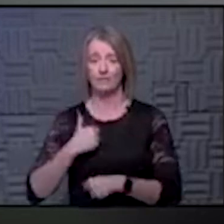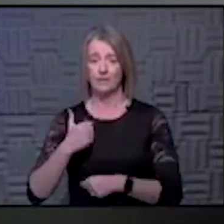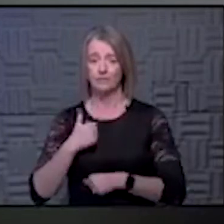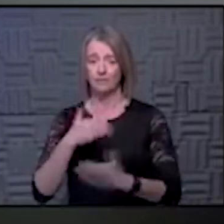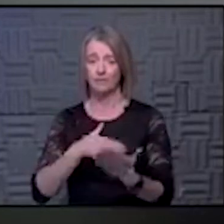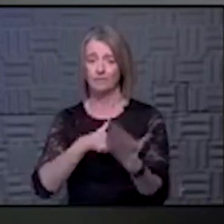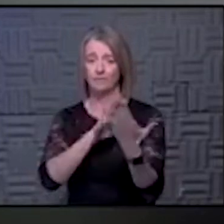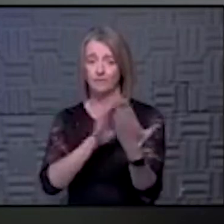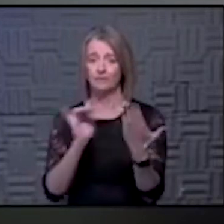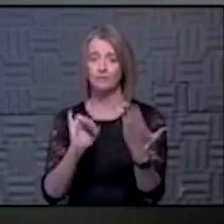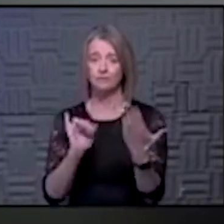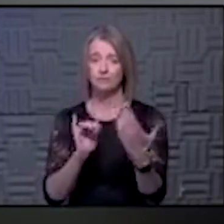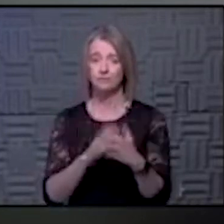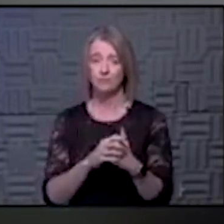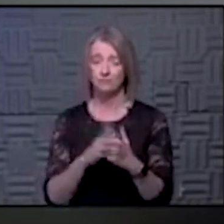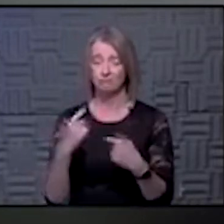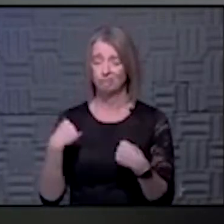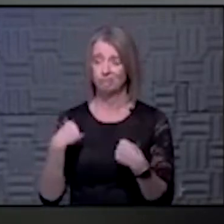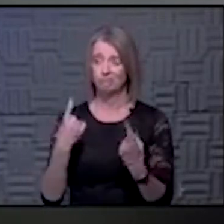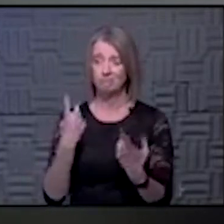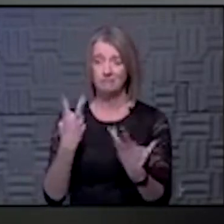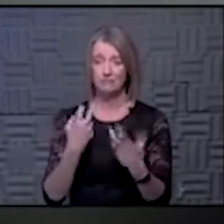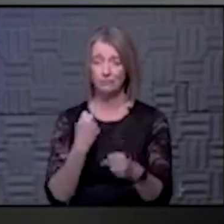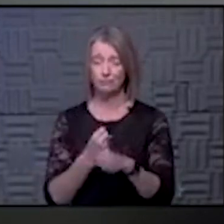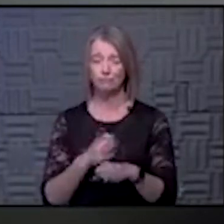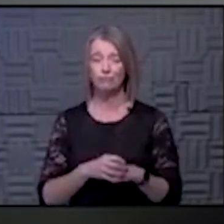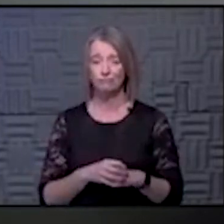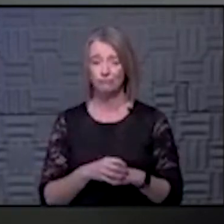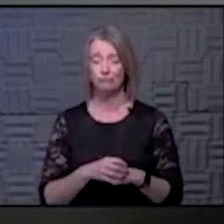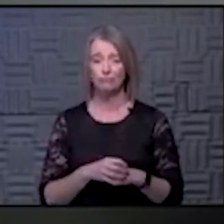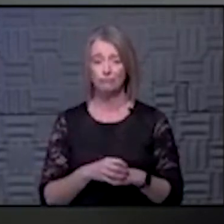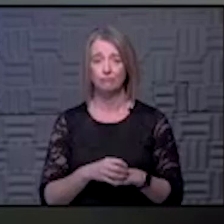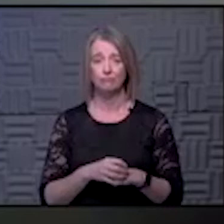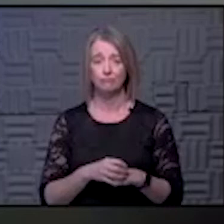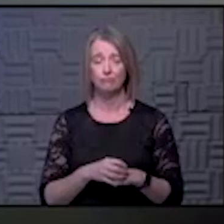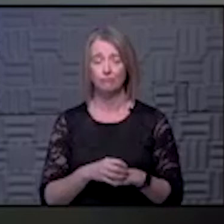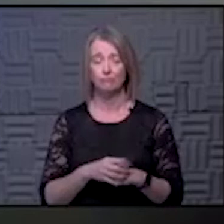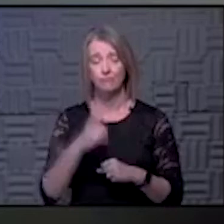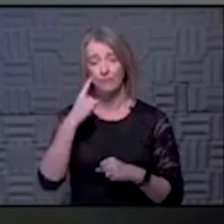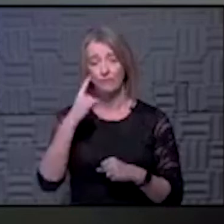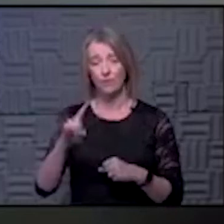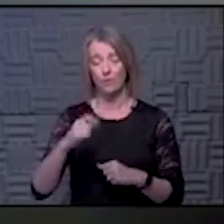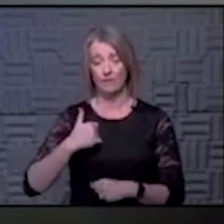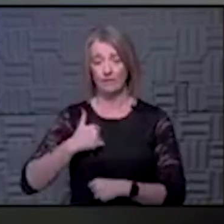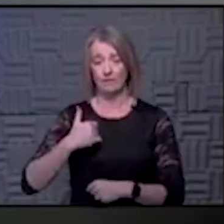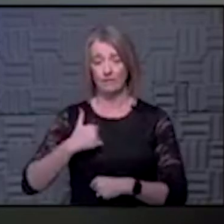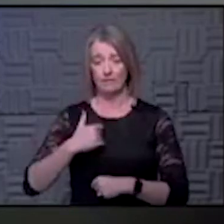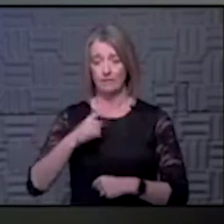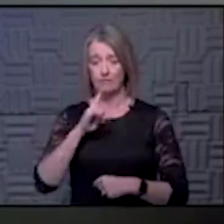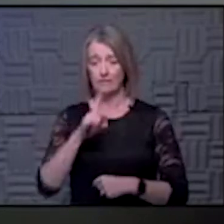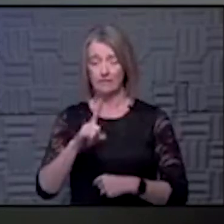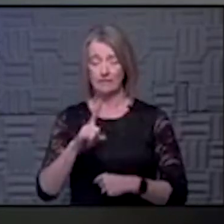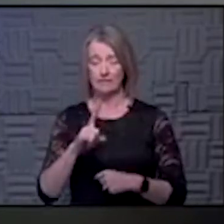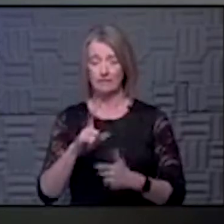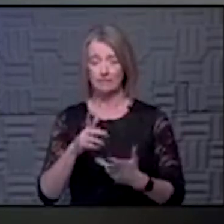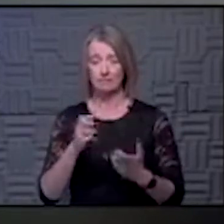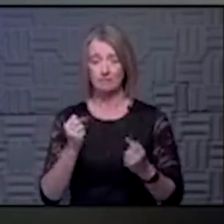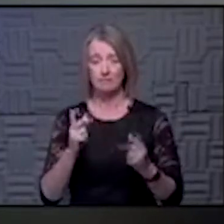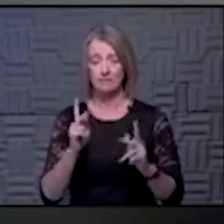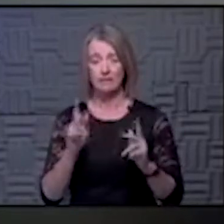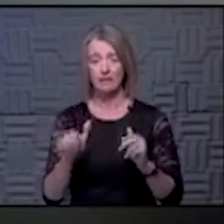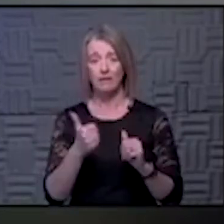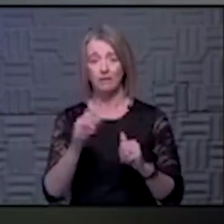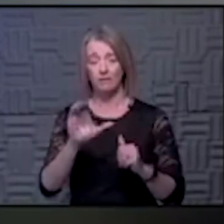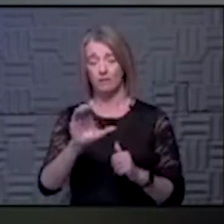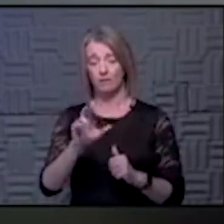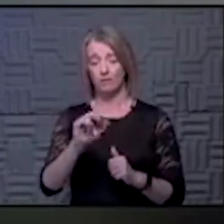faced, for years. And so for them, it's really just turned the temperature up. Many others like